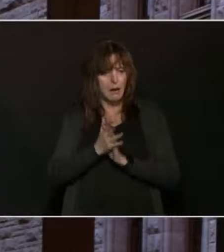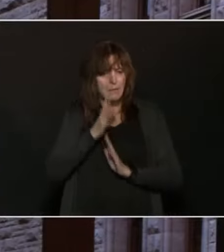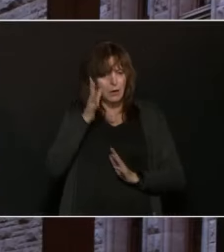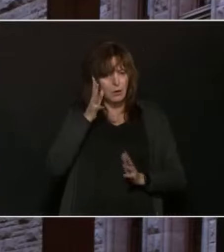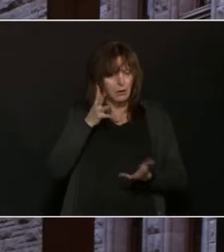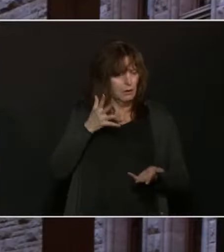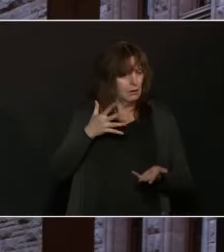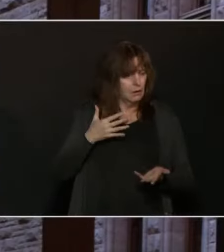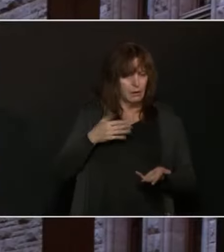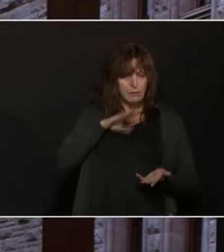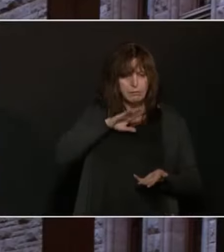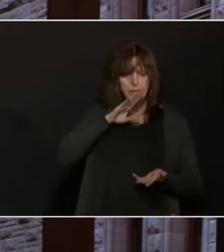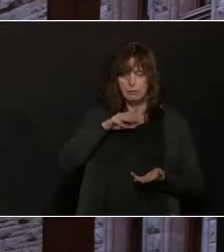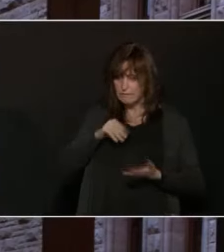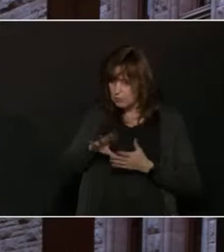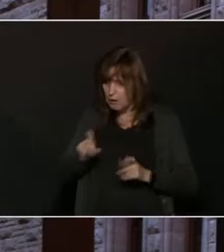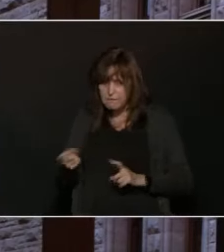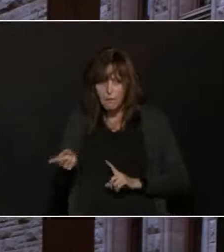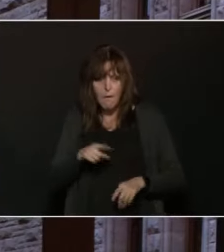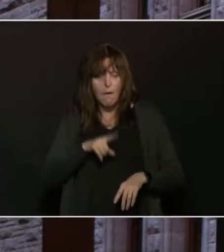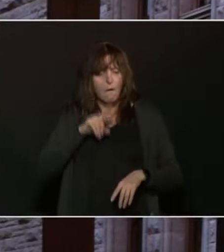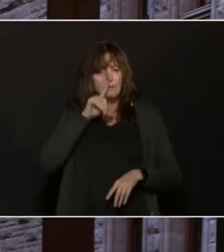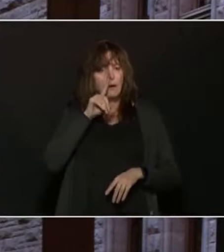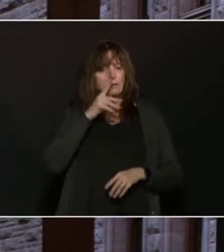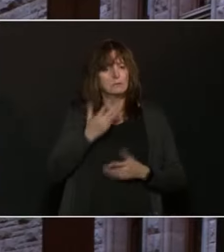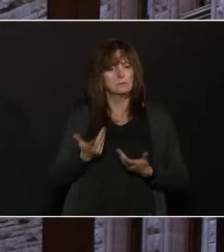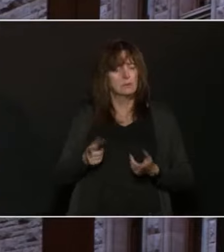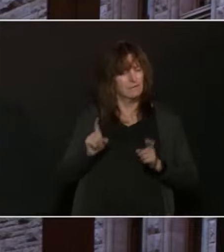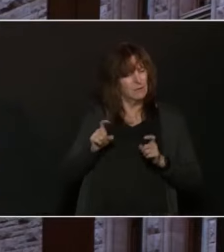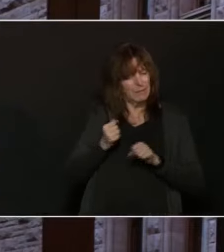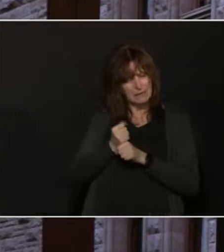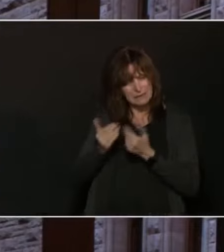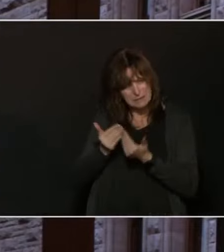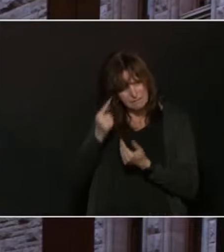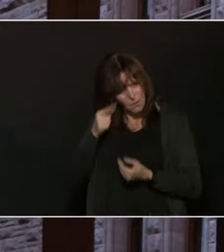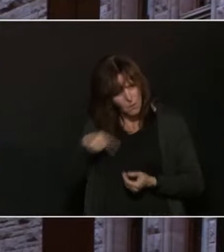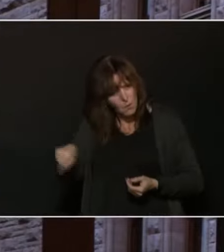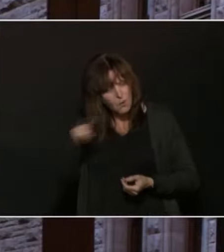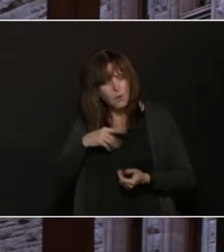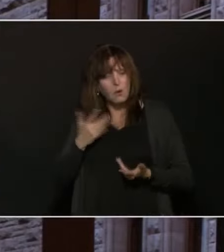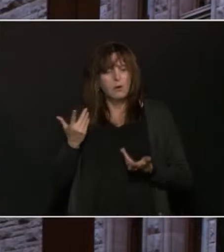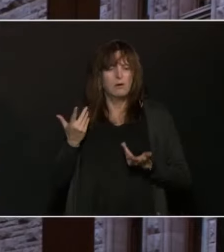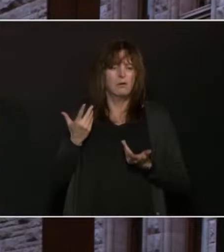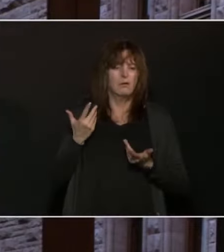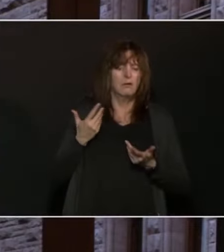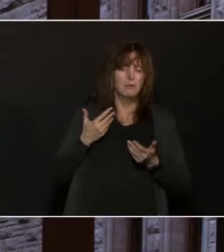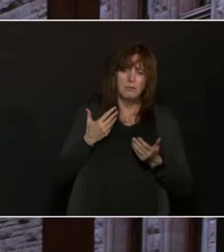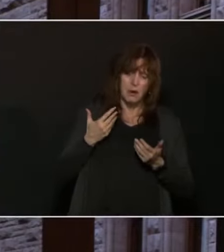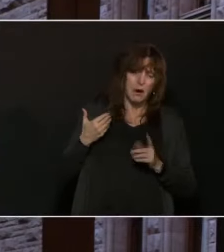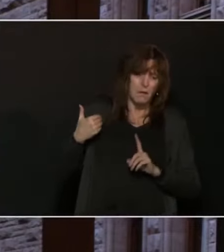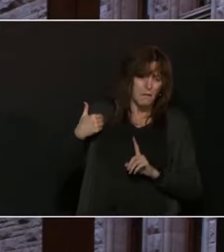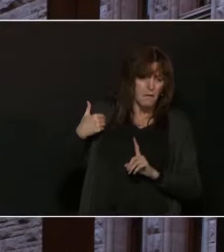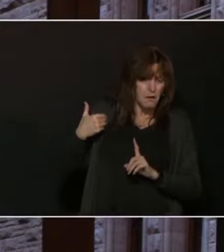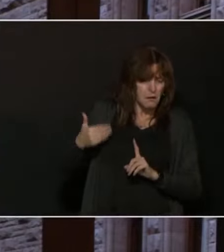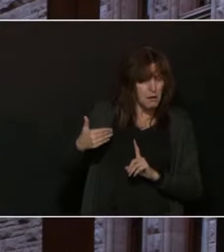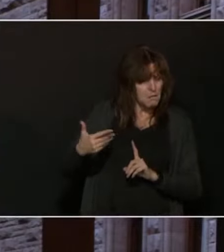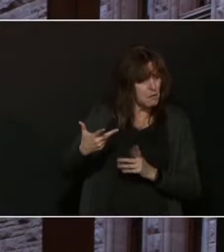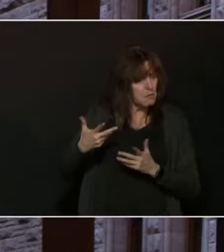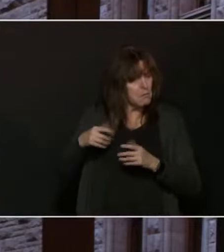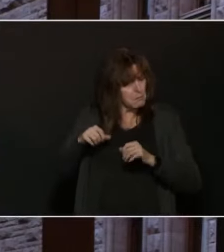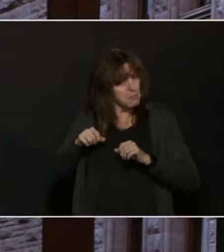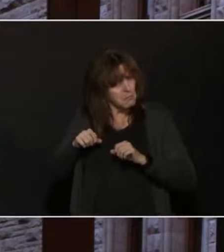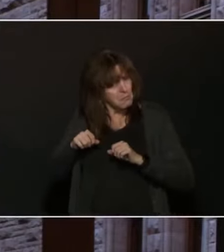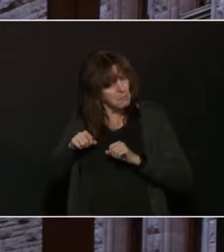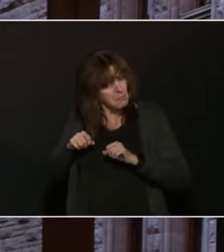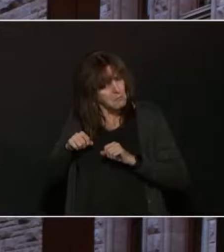to child and student and parent participation, and to do it as often as we need it to satisfy the concerns of the